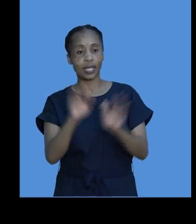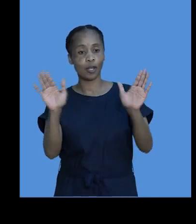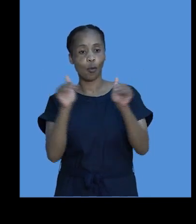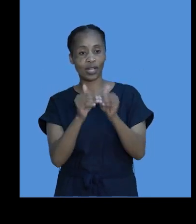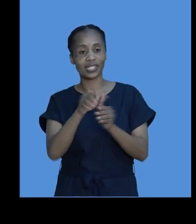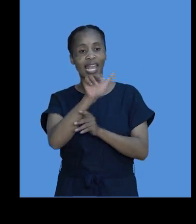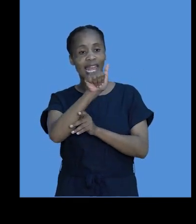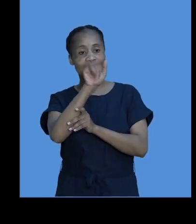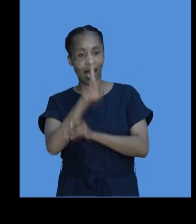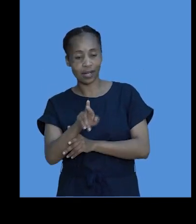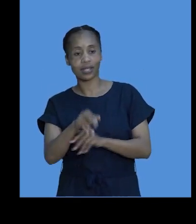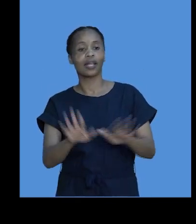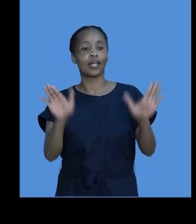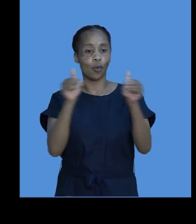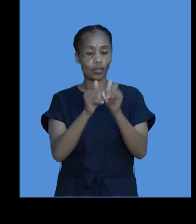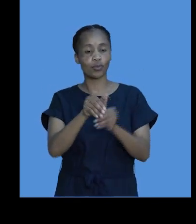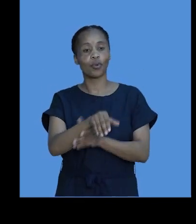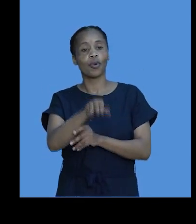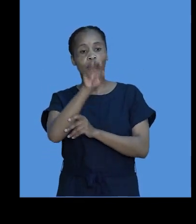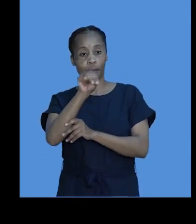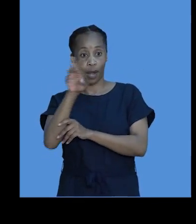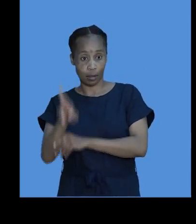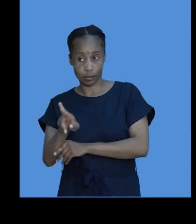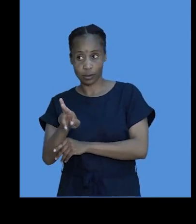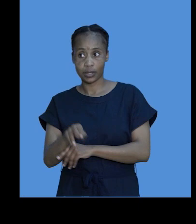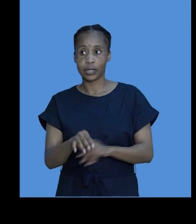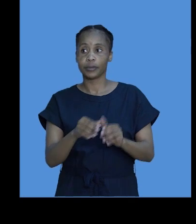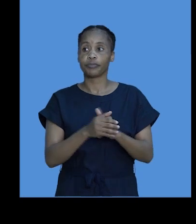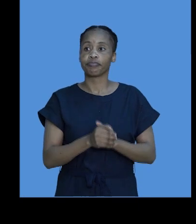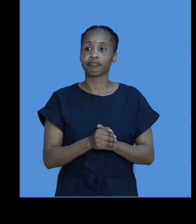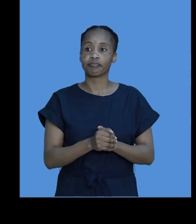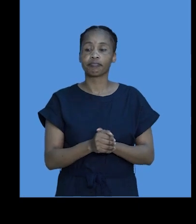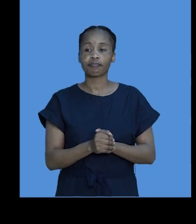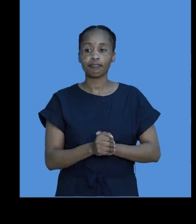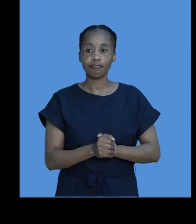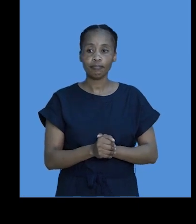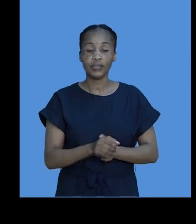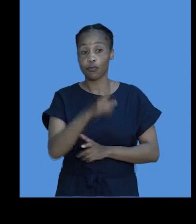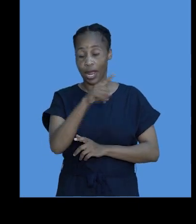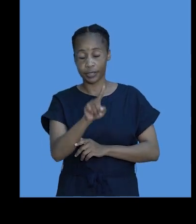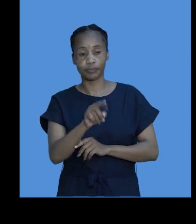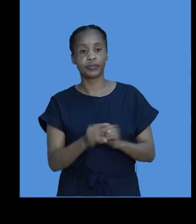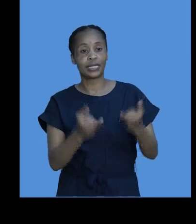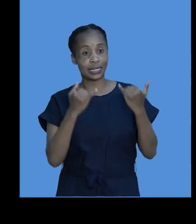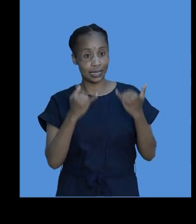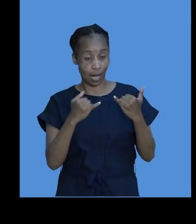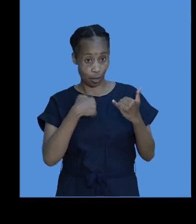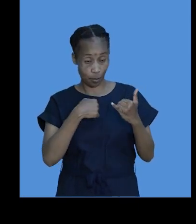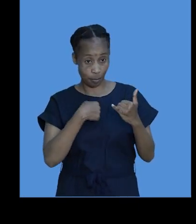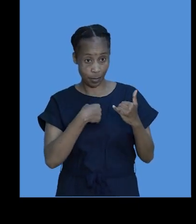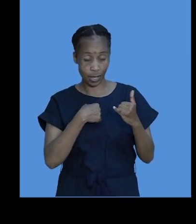D equals to P equals to AR, also equals to MR, was sitting at 50 there.